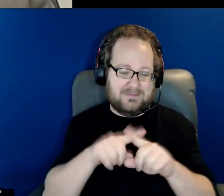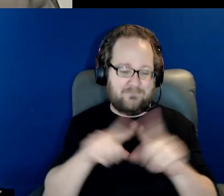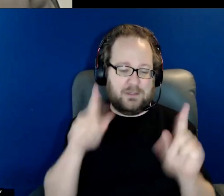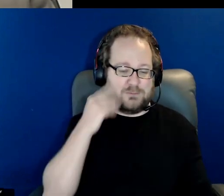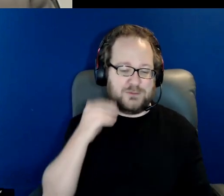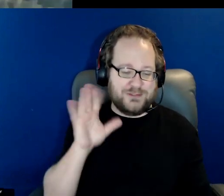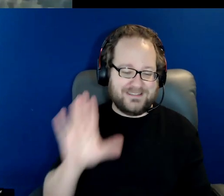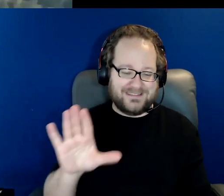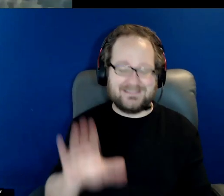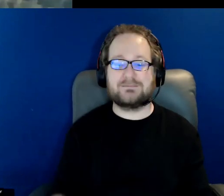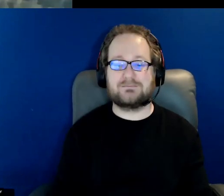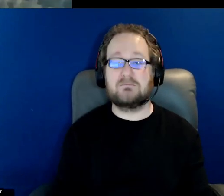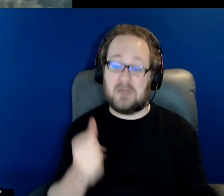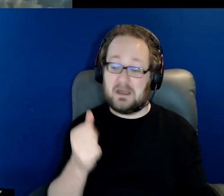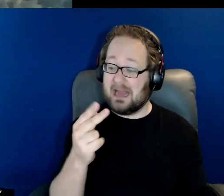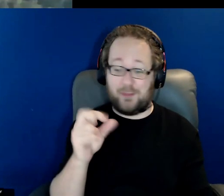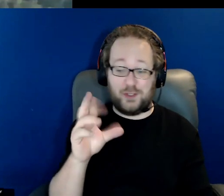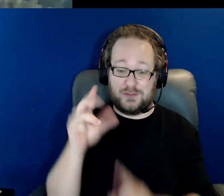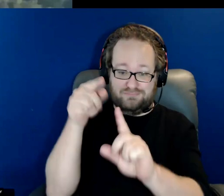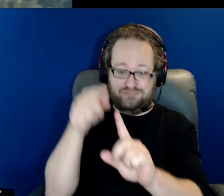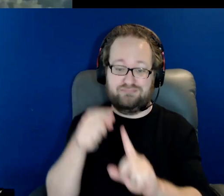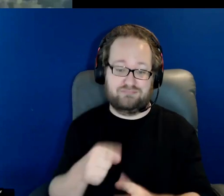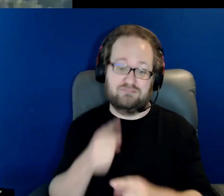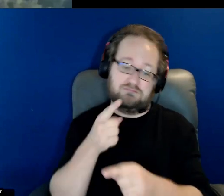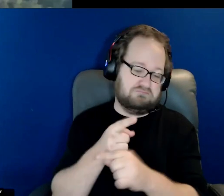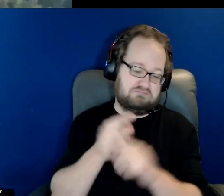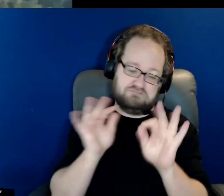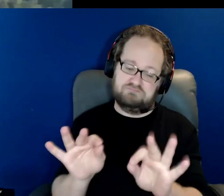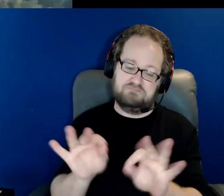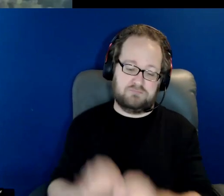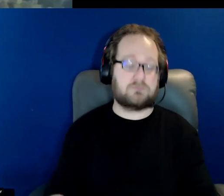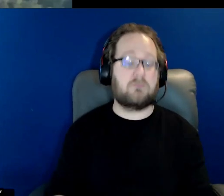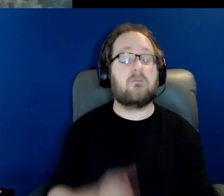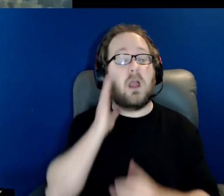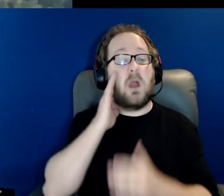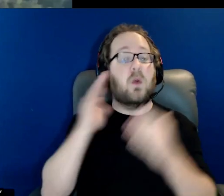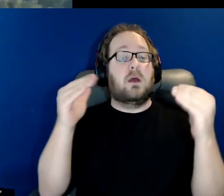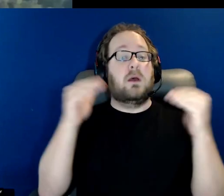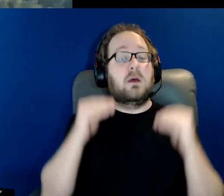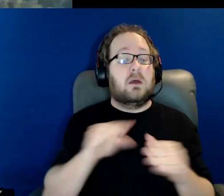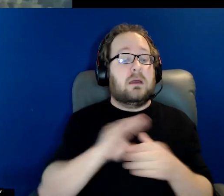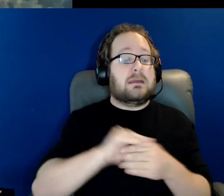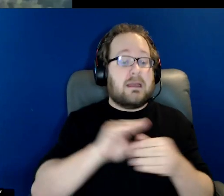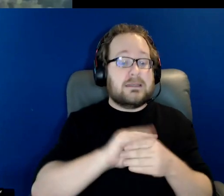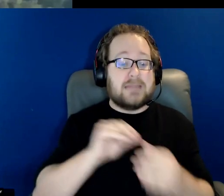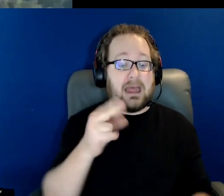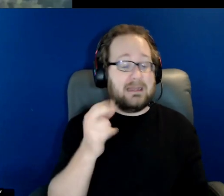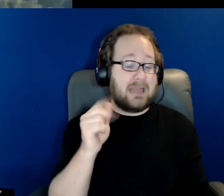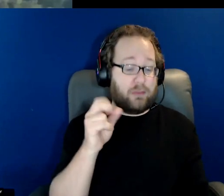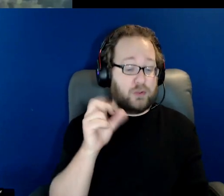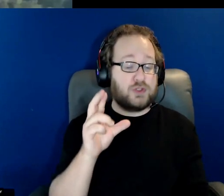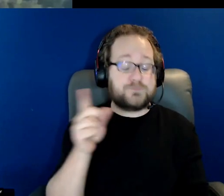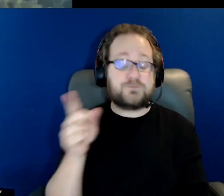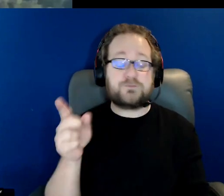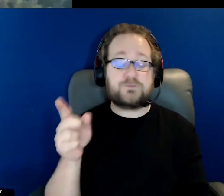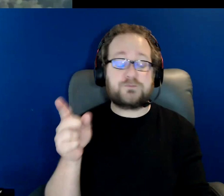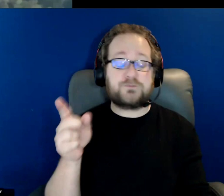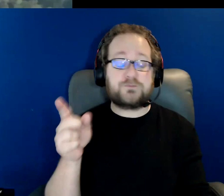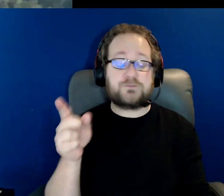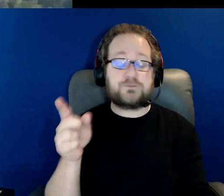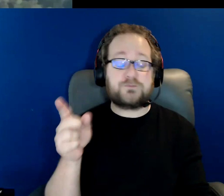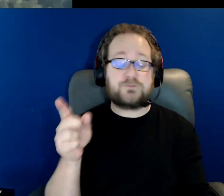on. Thank you. And the other thing I would point out too is that Meals on Wheels, you guys are out there in the community-based volunteers that are